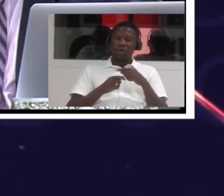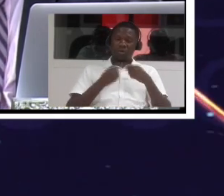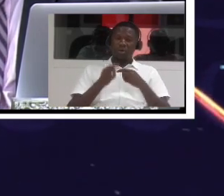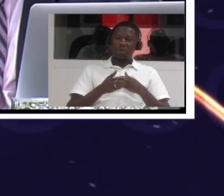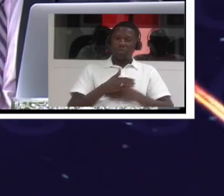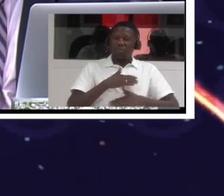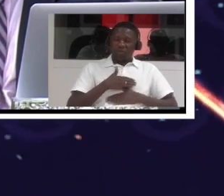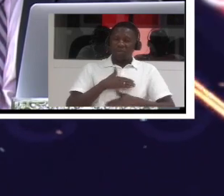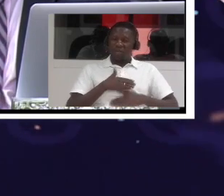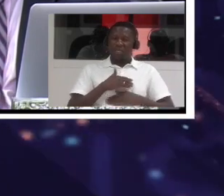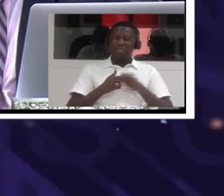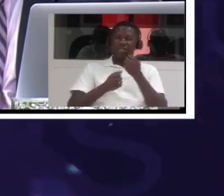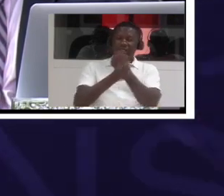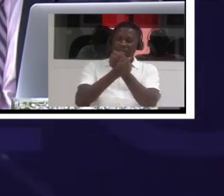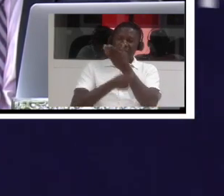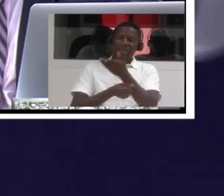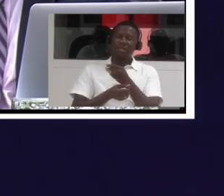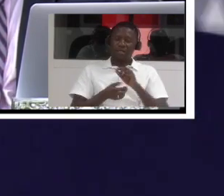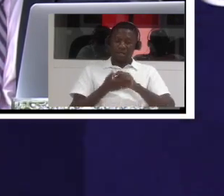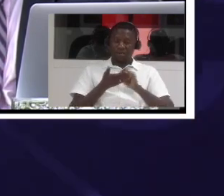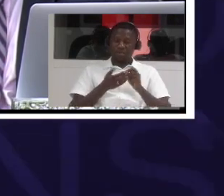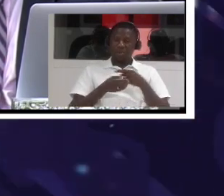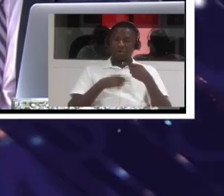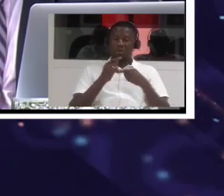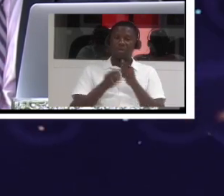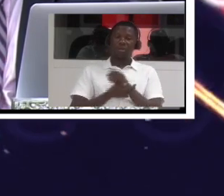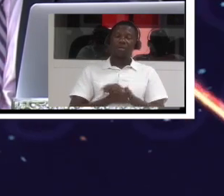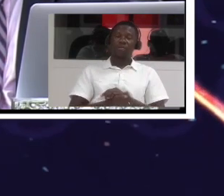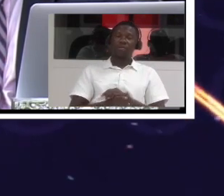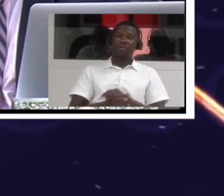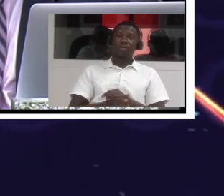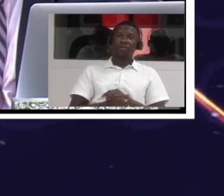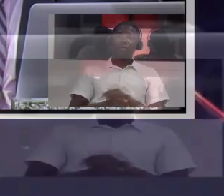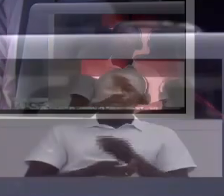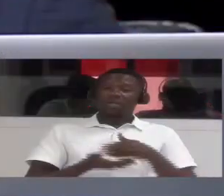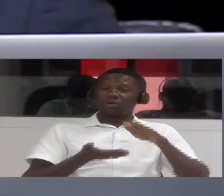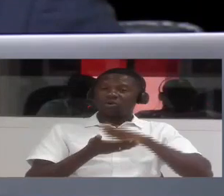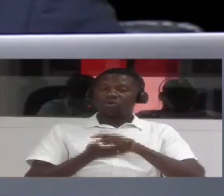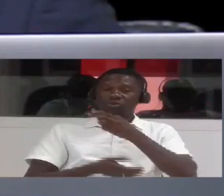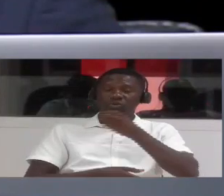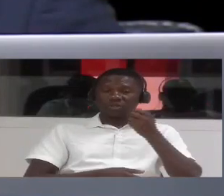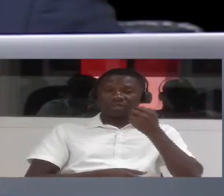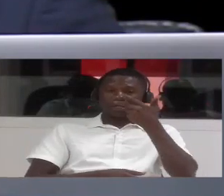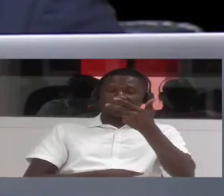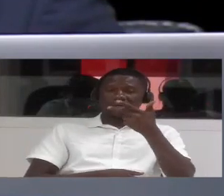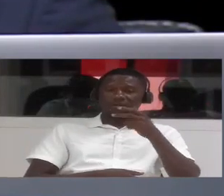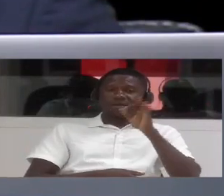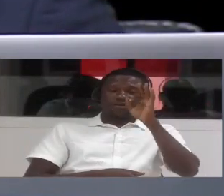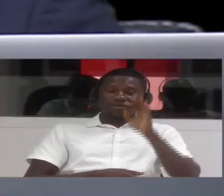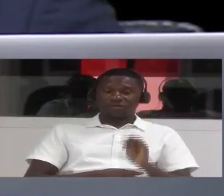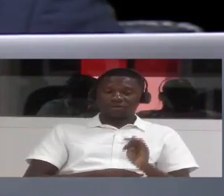Interesting. And on 28 February 2001, we have Saliu Mbaye.